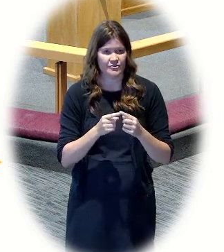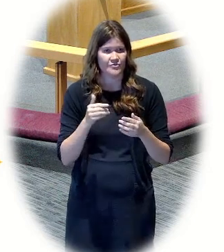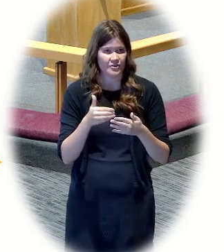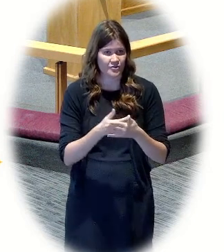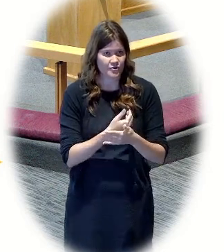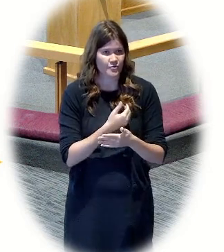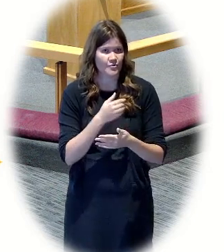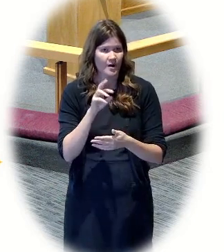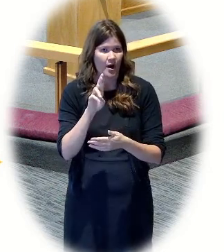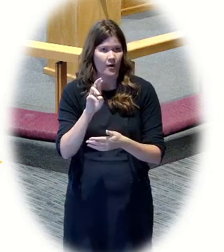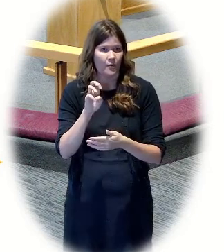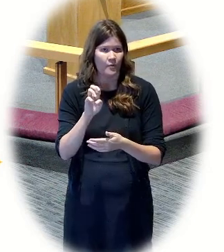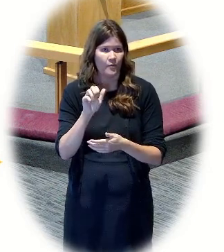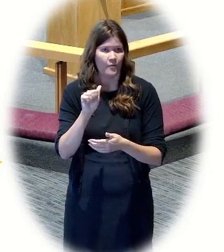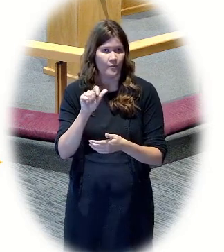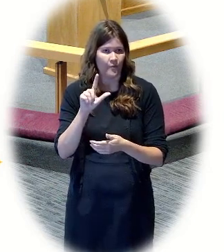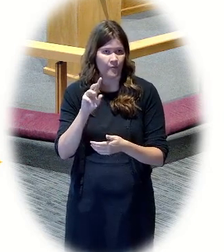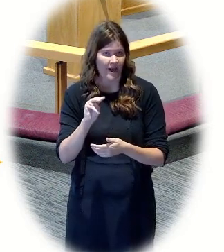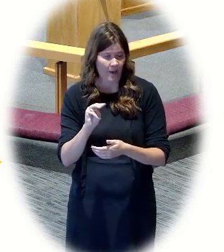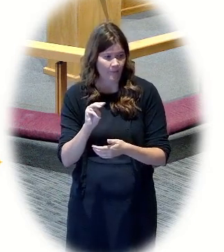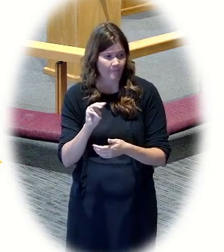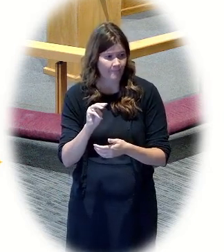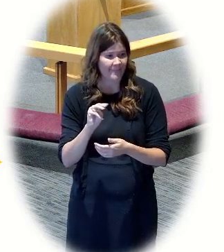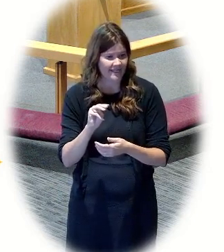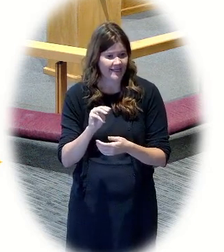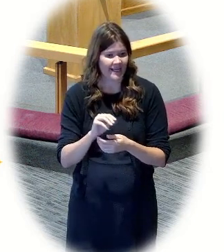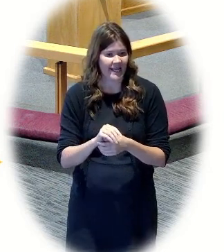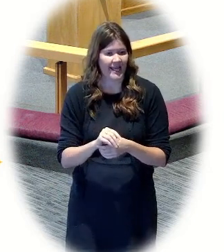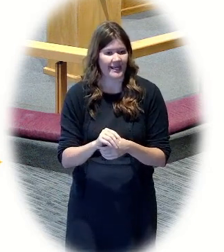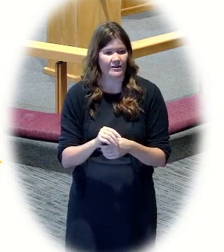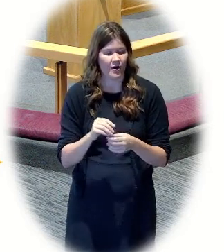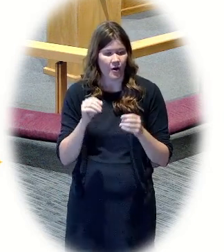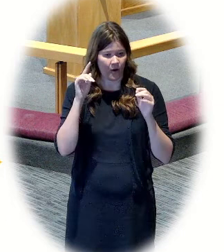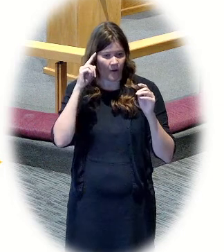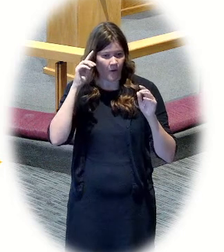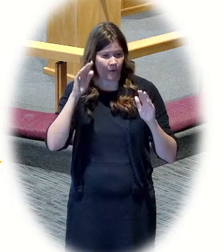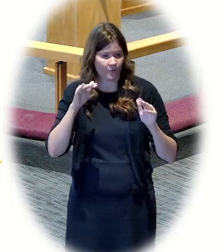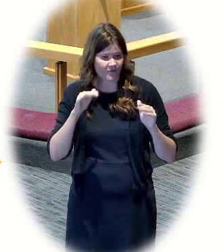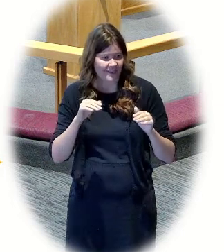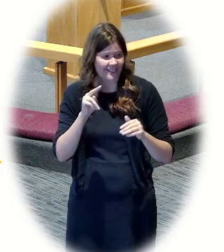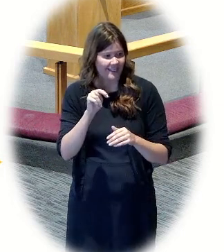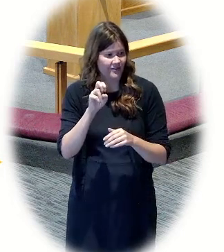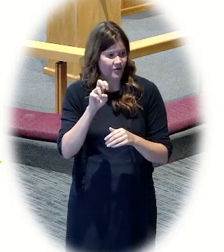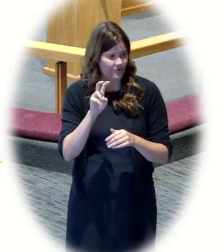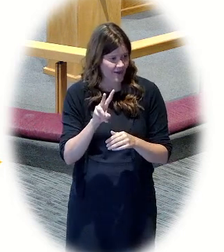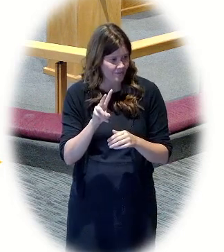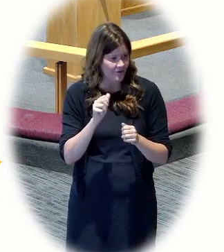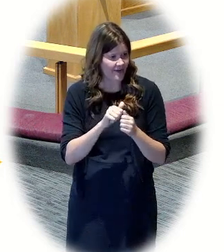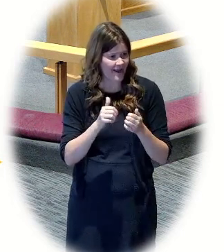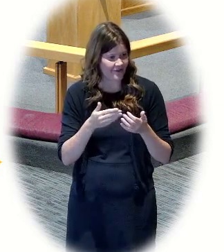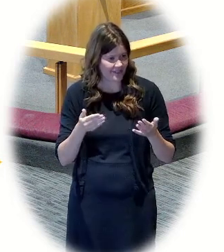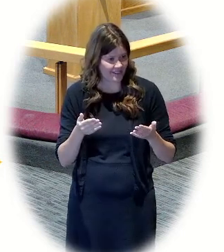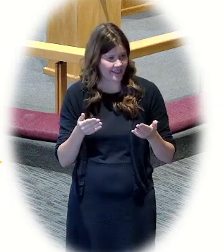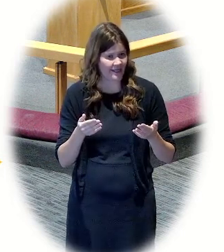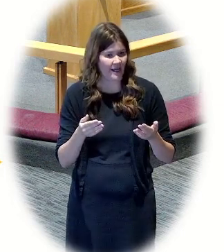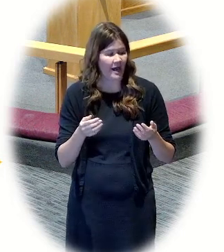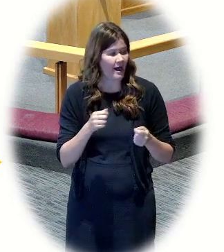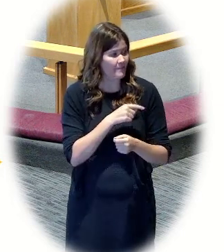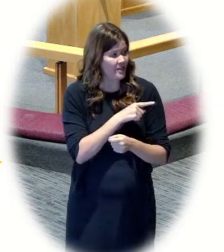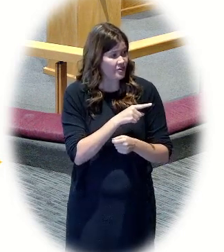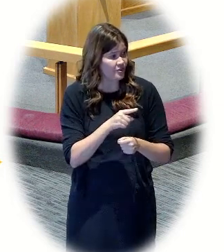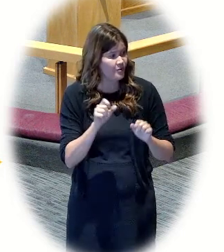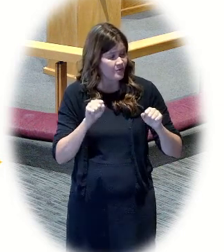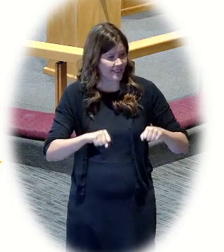system. Everybody is in there, and by the time we get to November, we're going to be able to have you all download the app